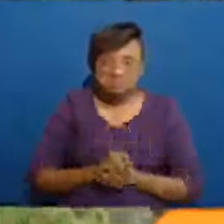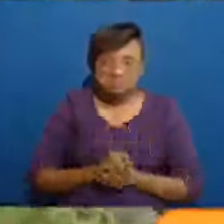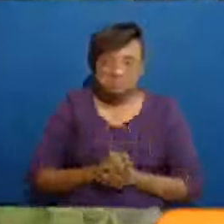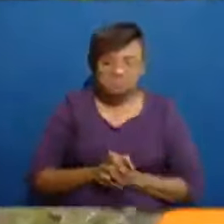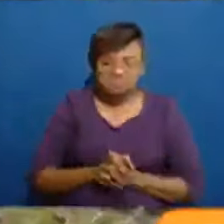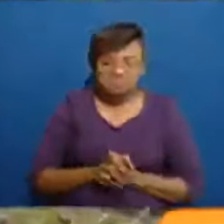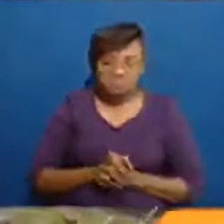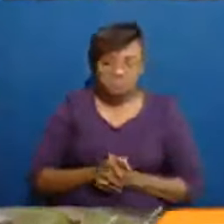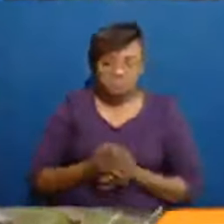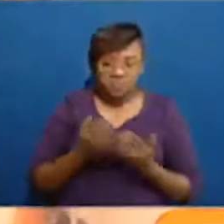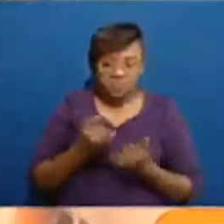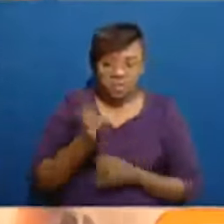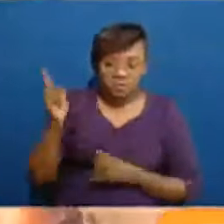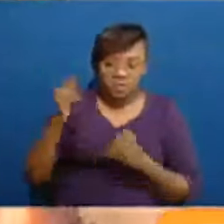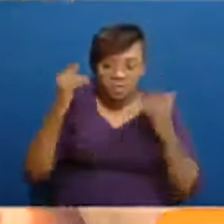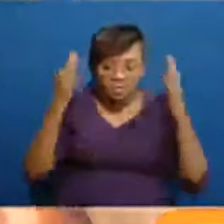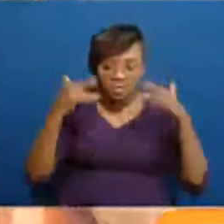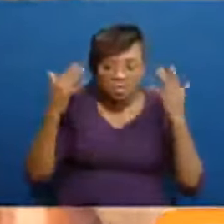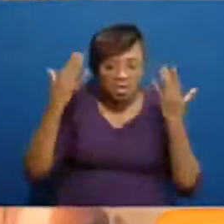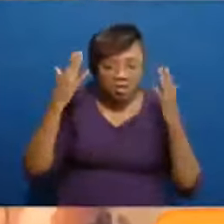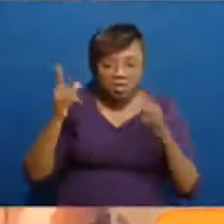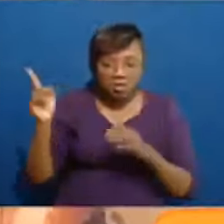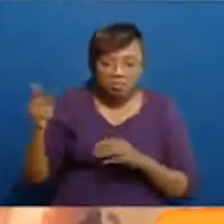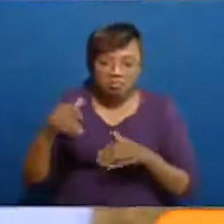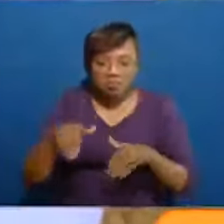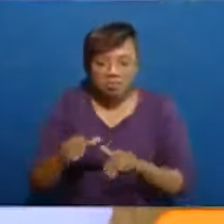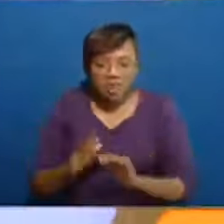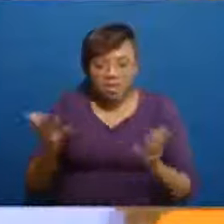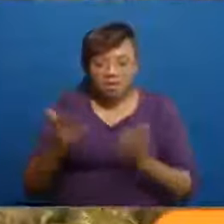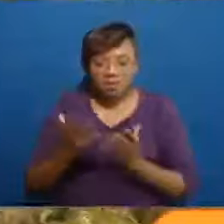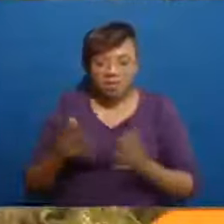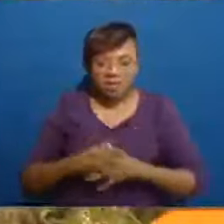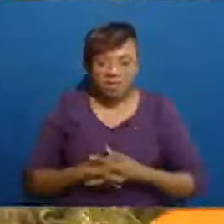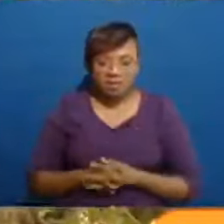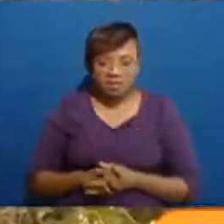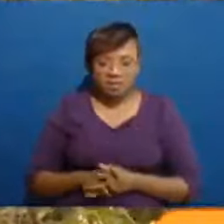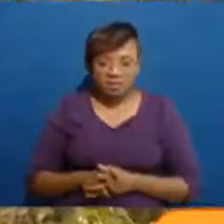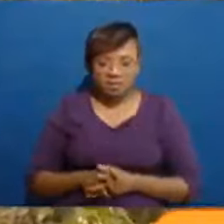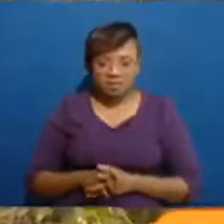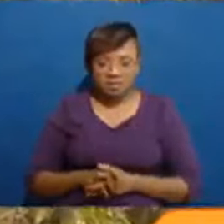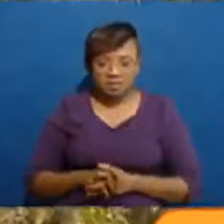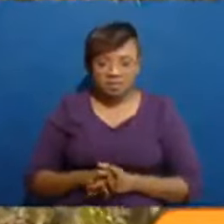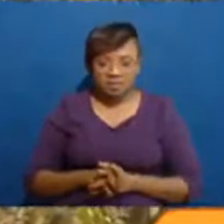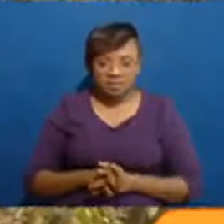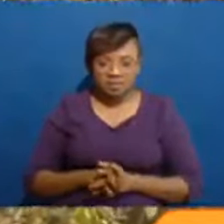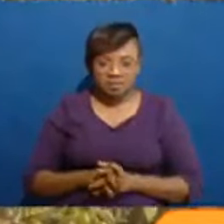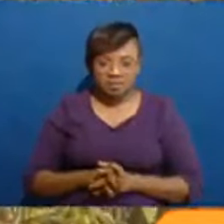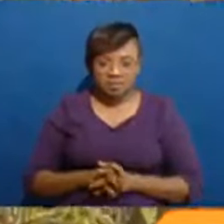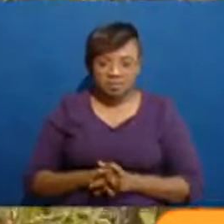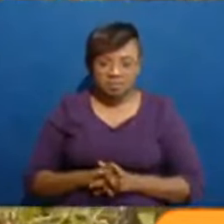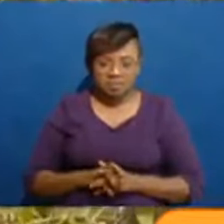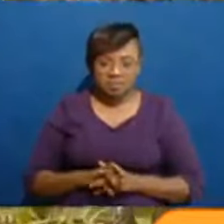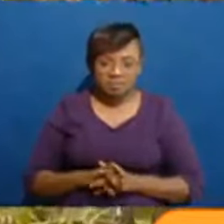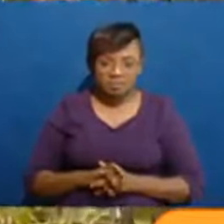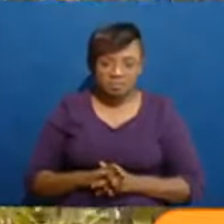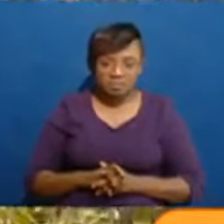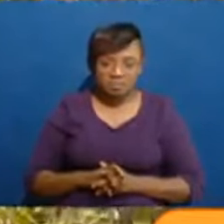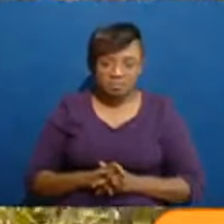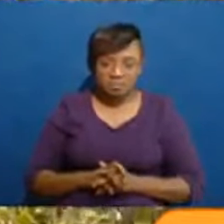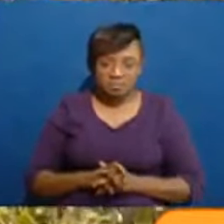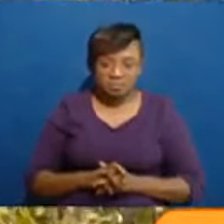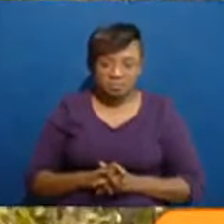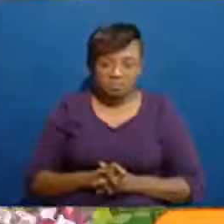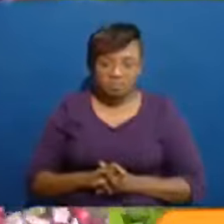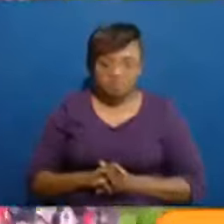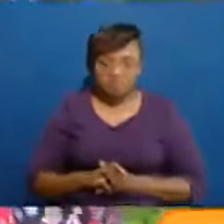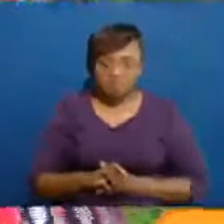uncertainty hangs around burial of the minor, Mbita Law Court is set to rule on where Kennedy will finally be buried on the 17th of